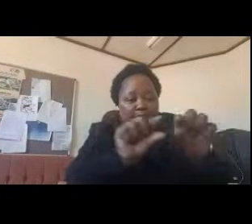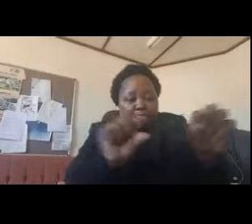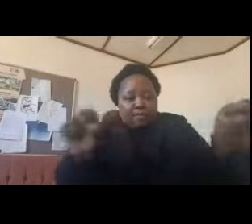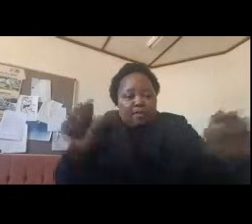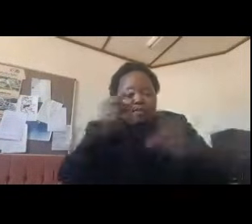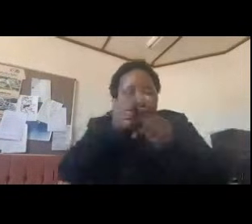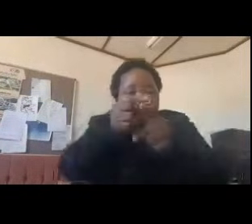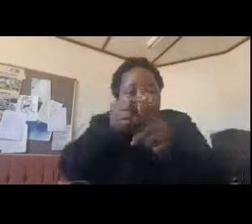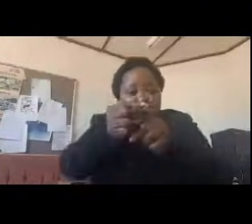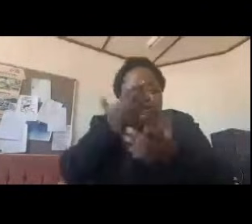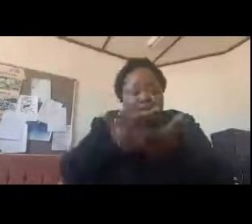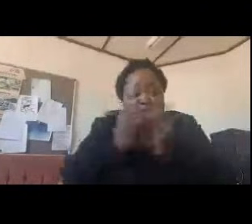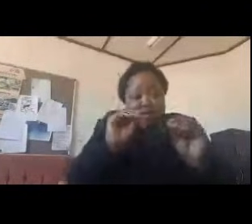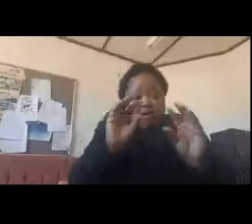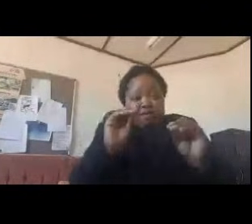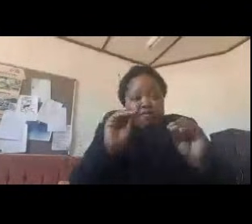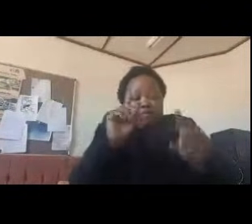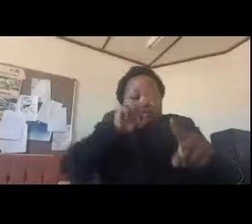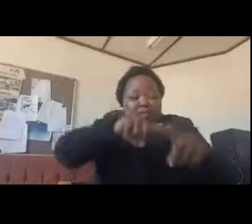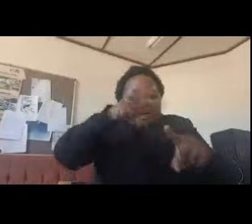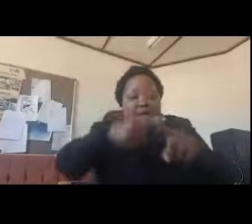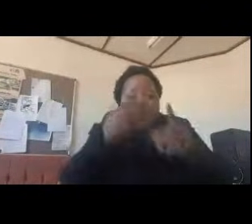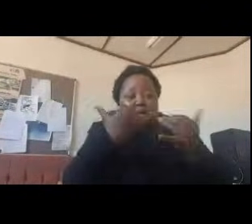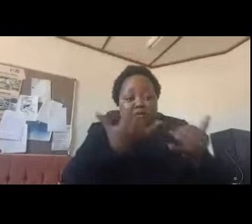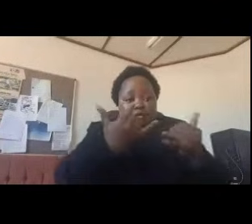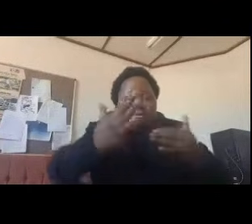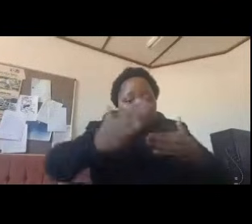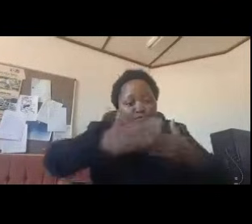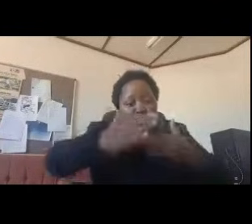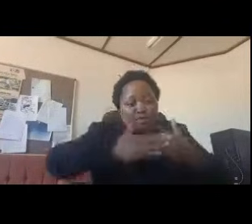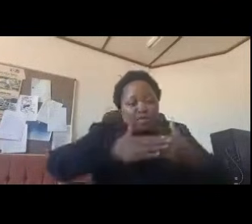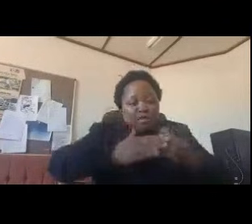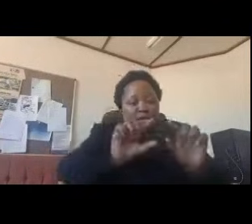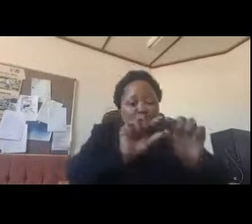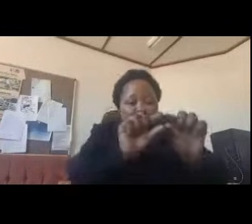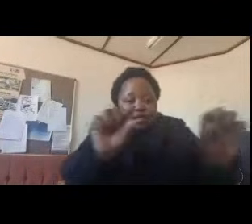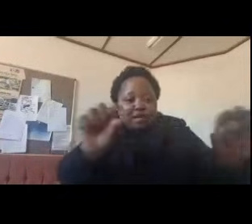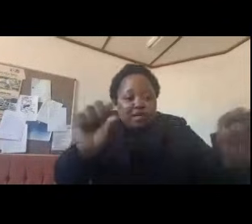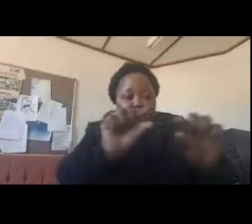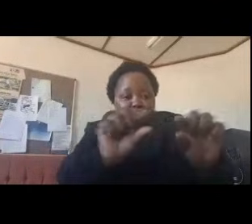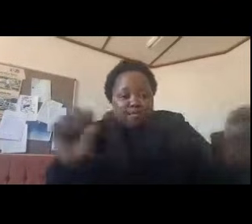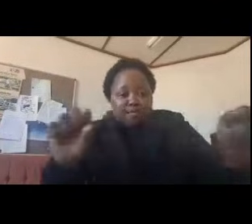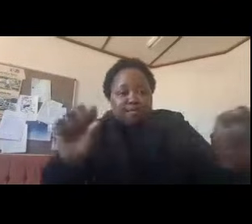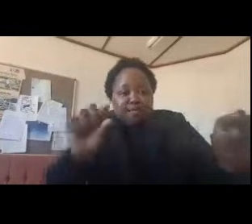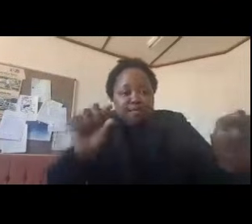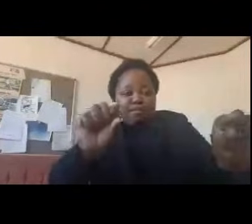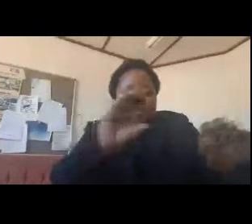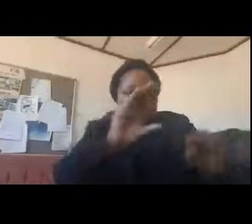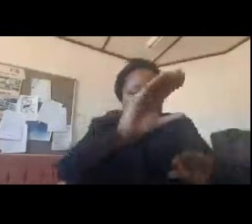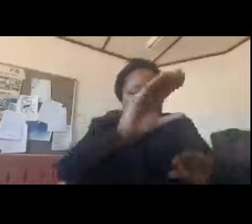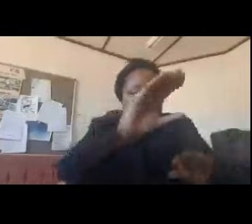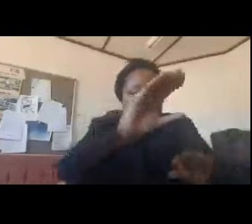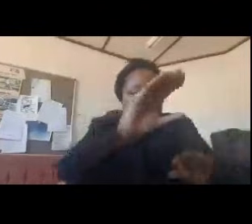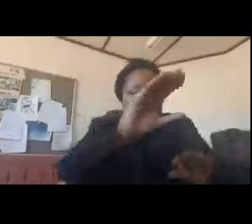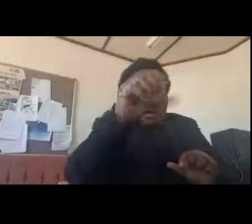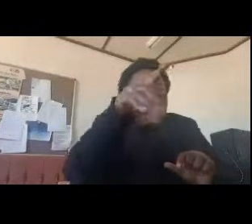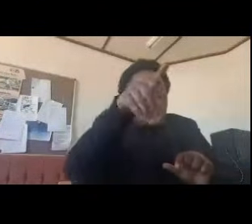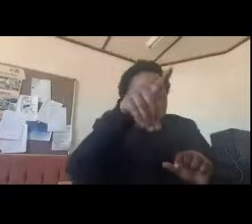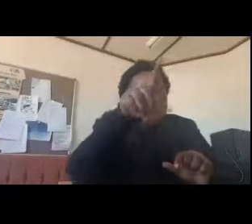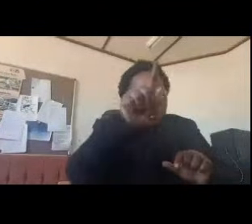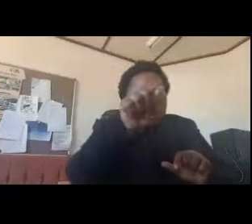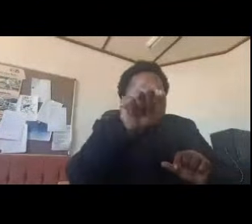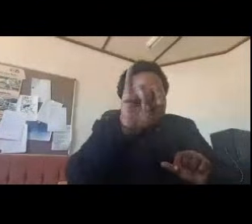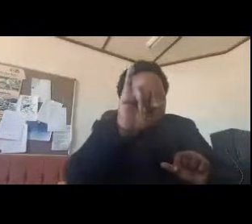in this meeting, if captioning was being enabled, it would start making those captions for that person with